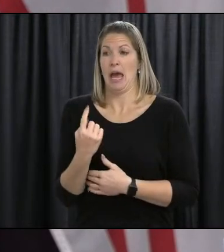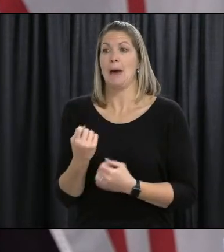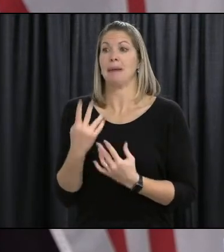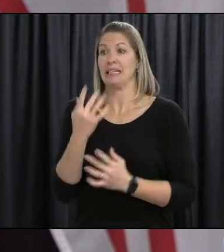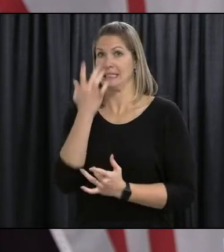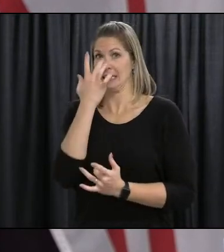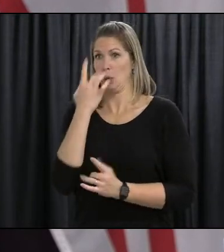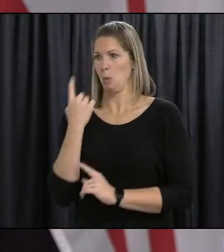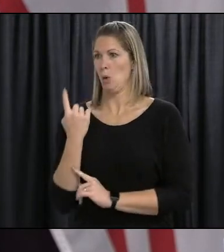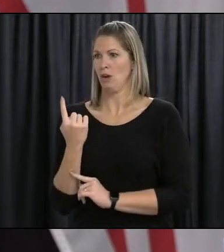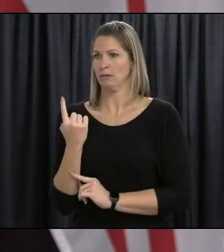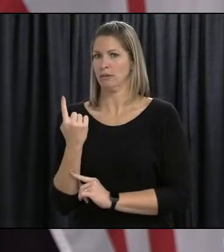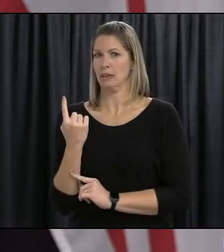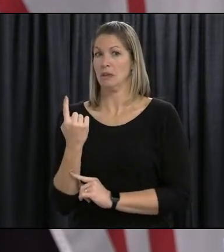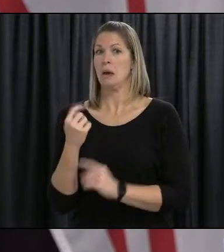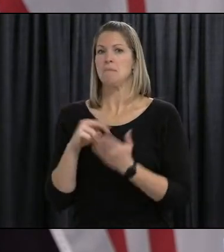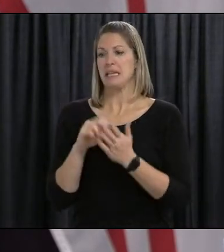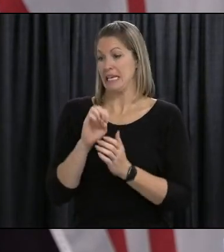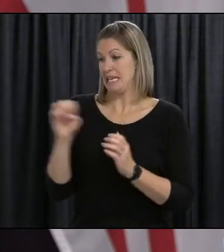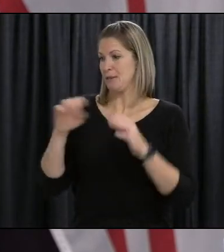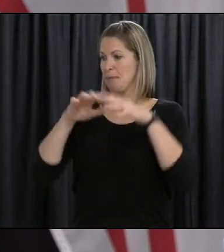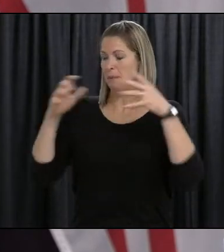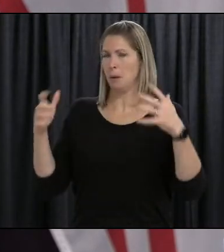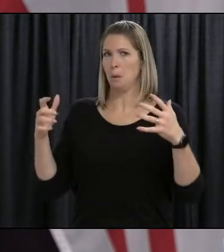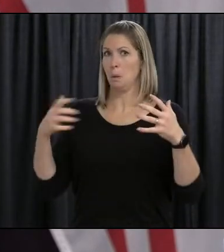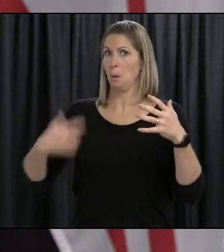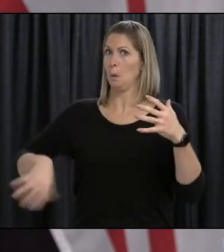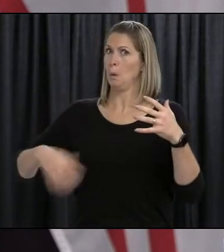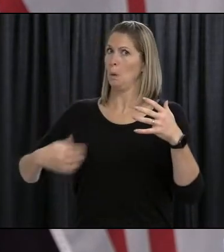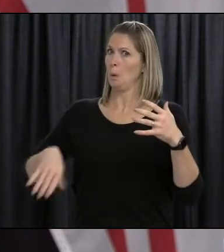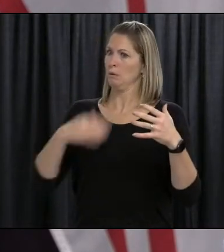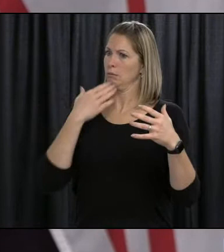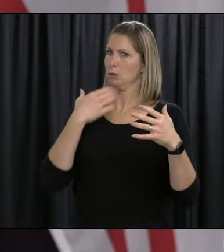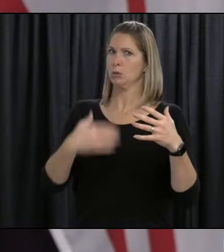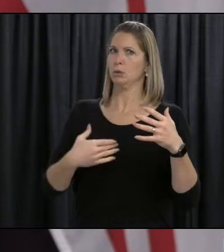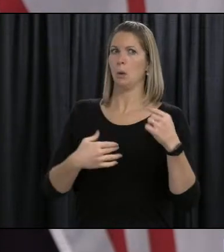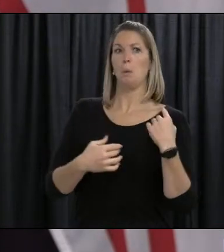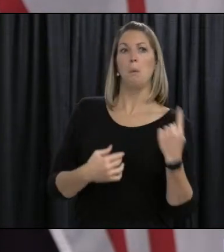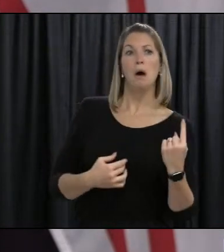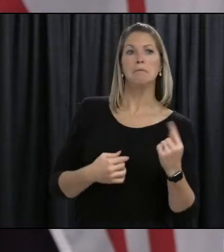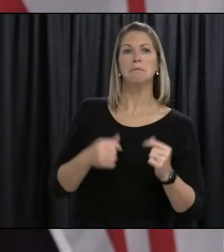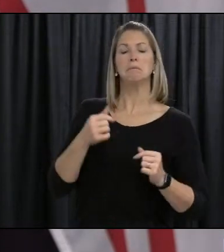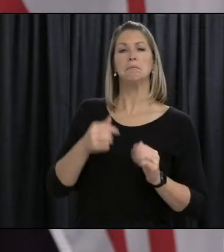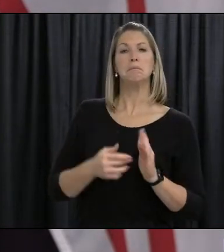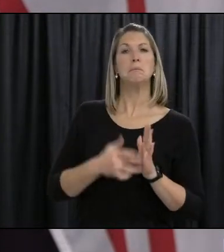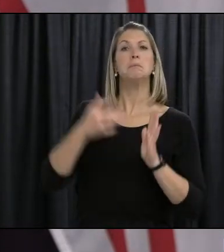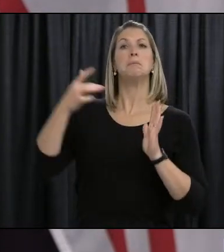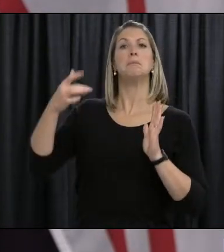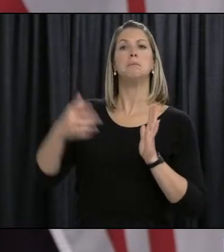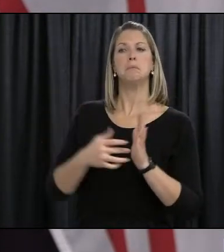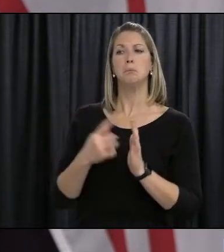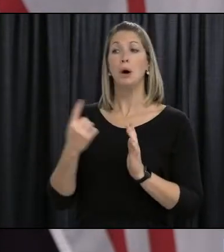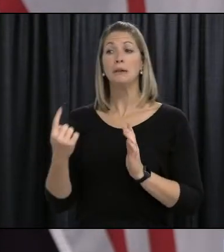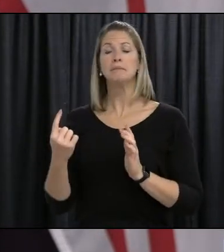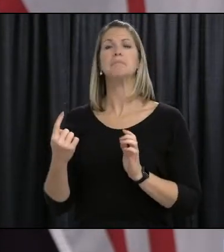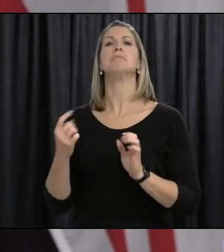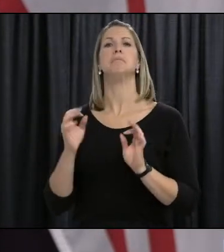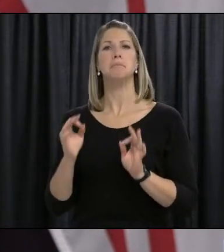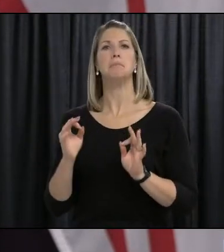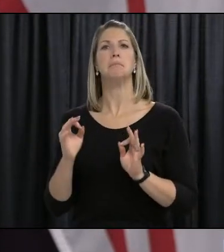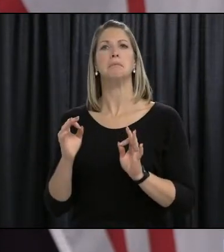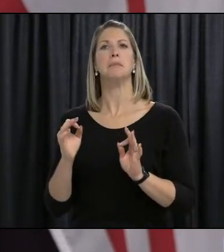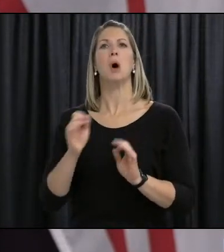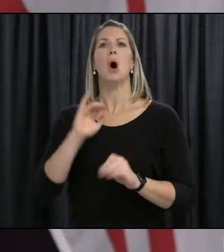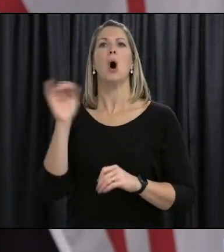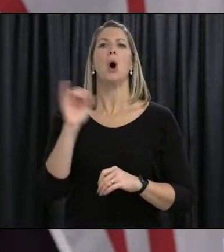addition. Internationally, the situation varies. Canada has been taken off the Schengen area's safe